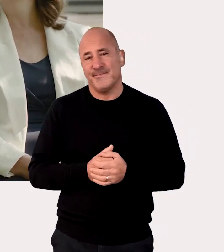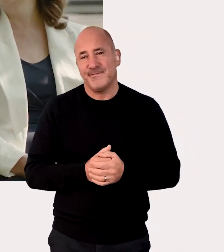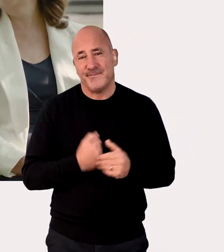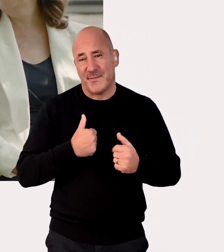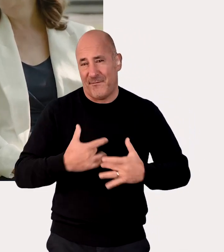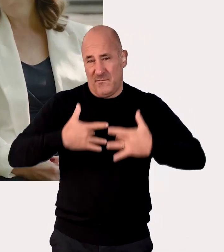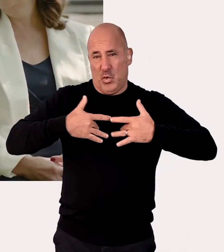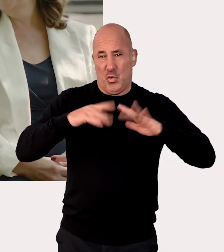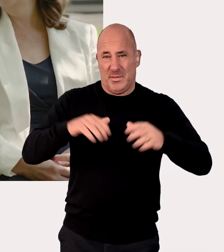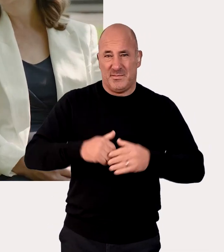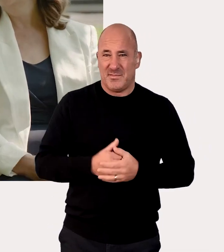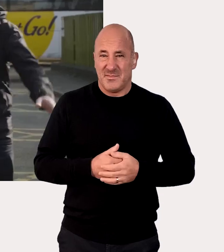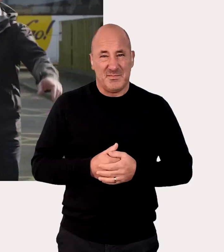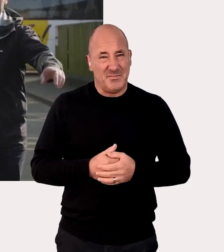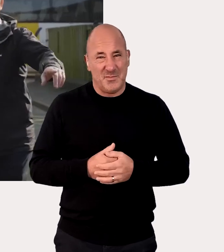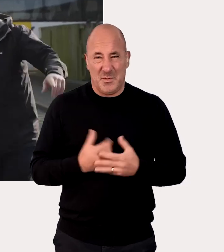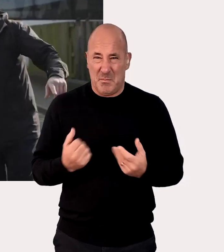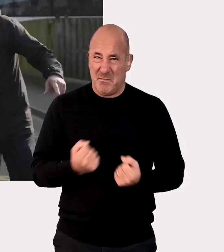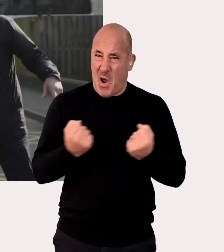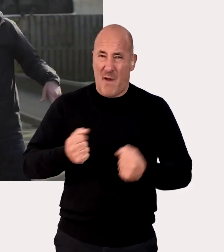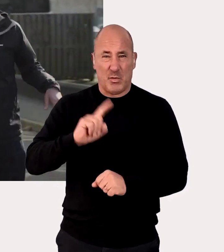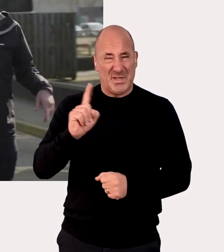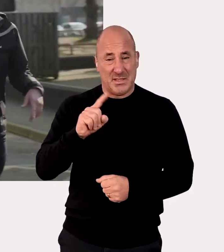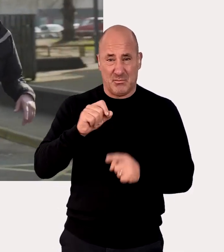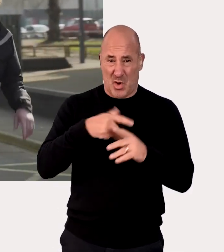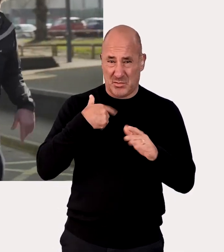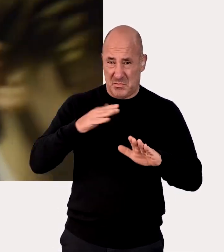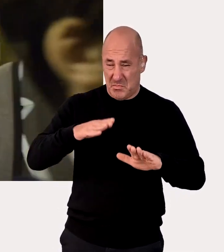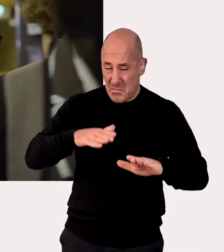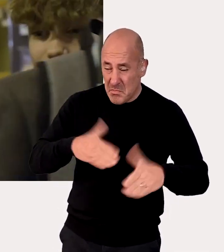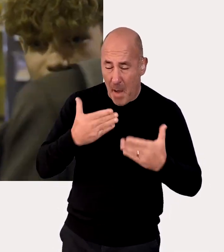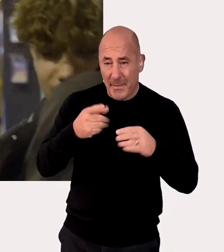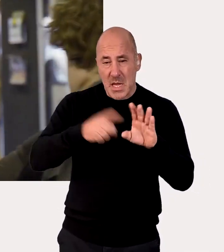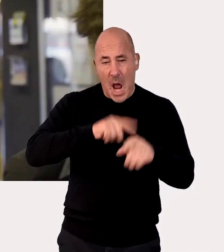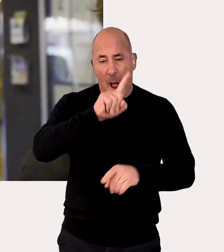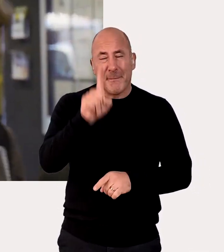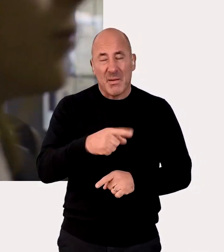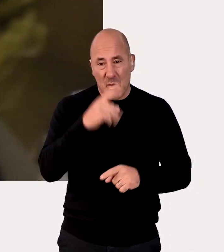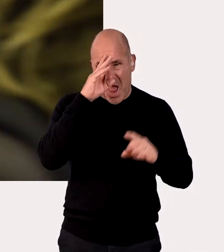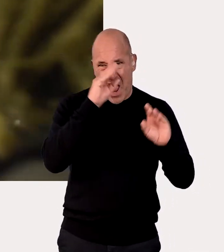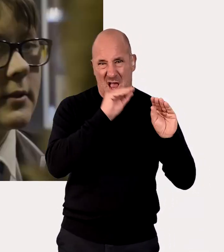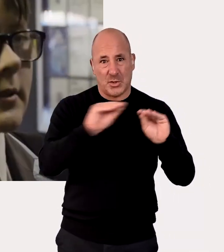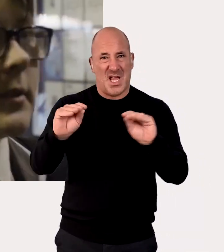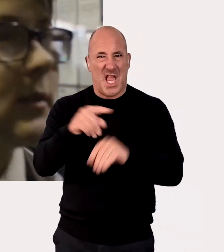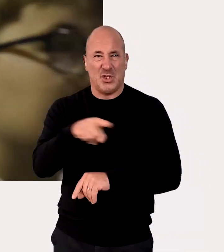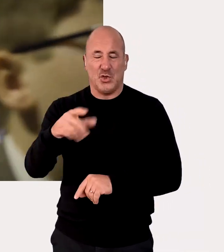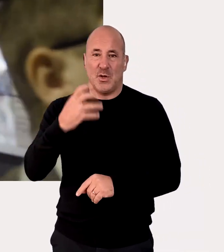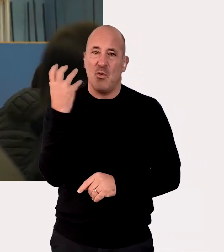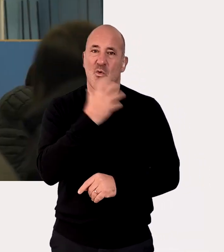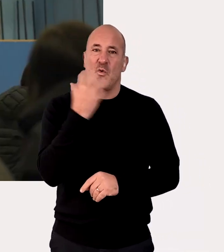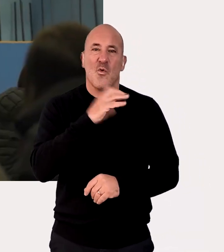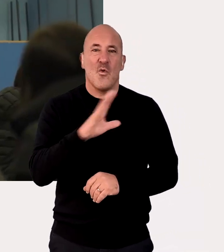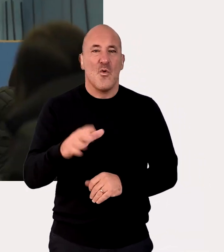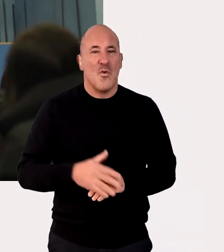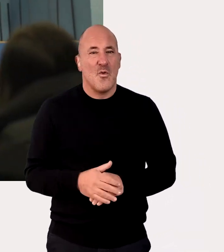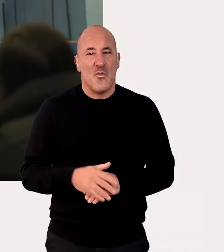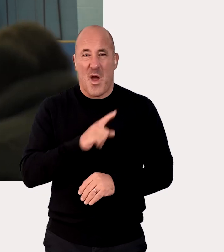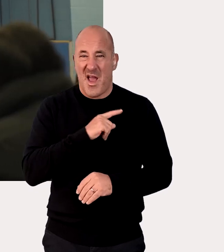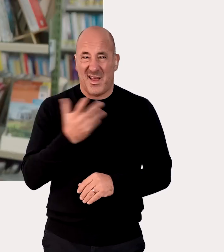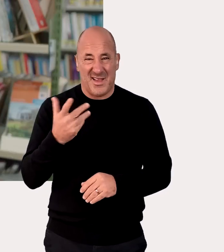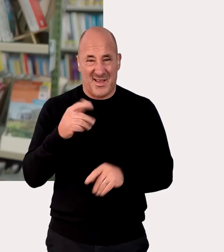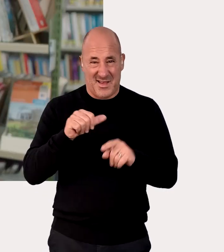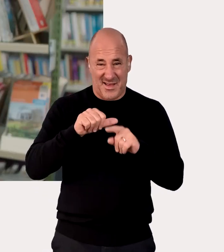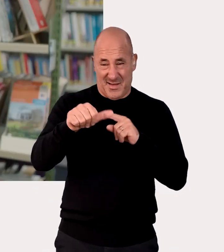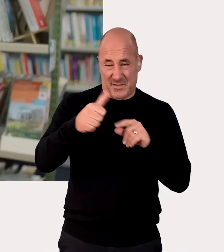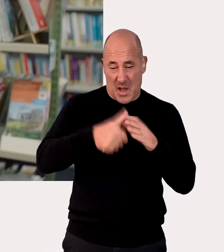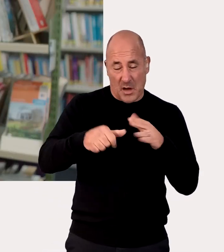together. From my point of view, there is nothing more powerful that this project could offer than the education of young